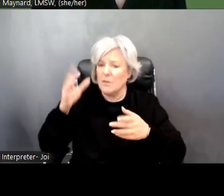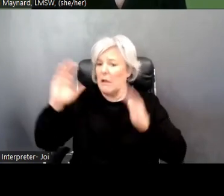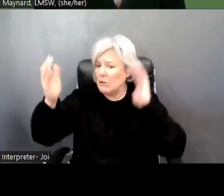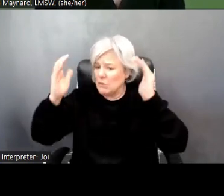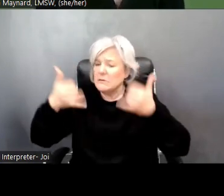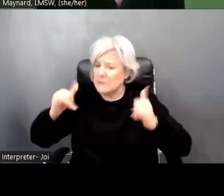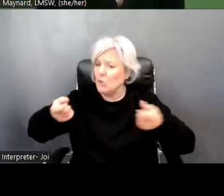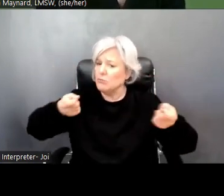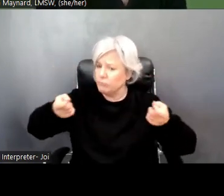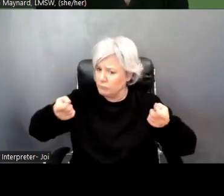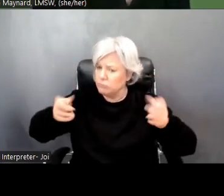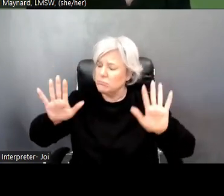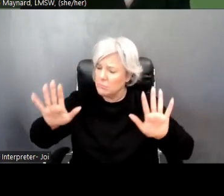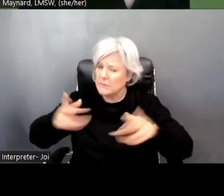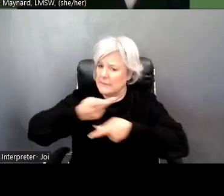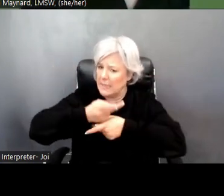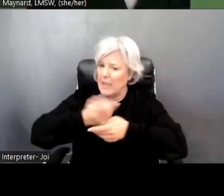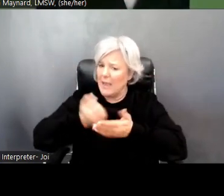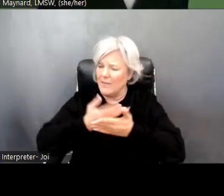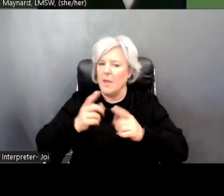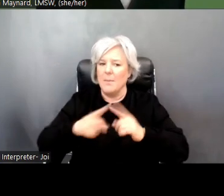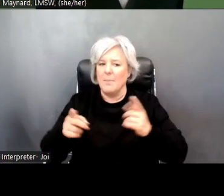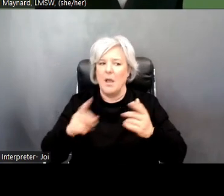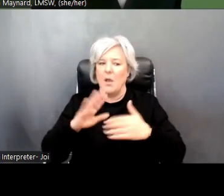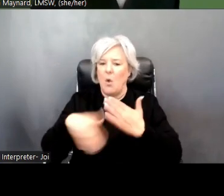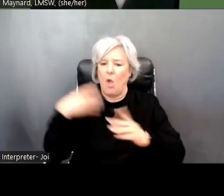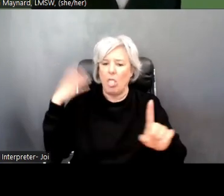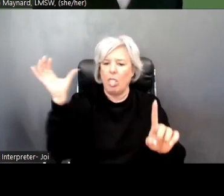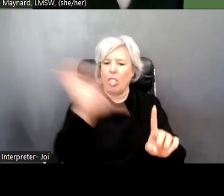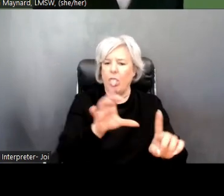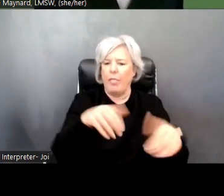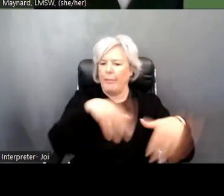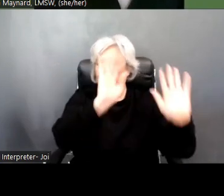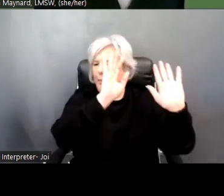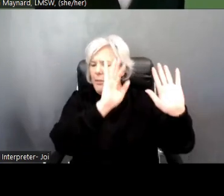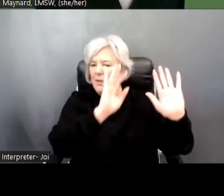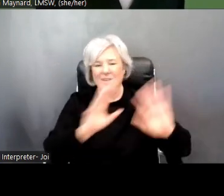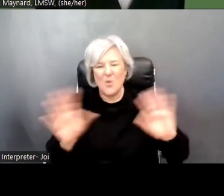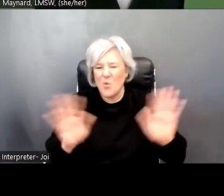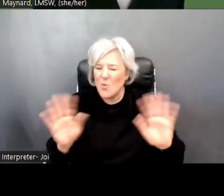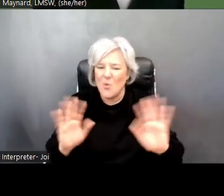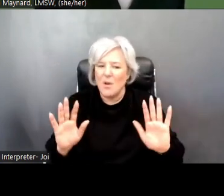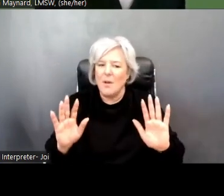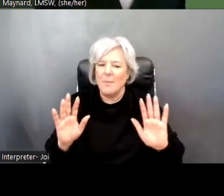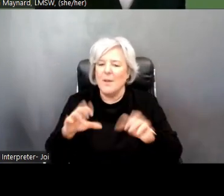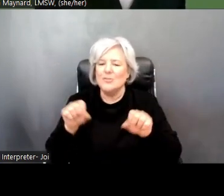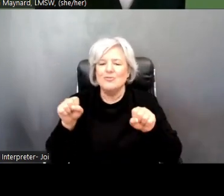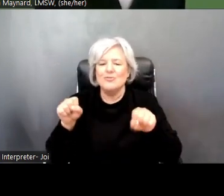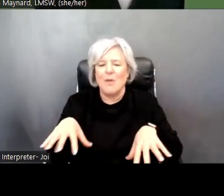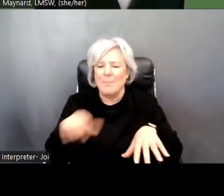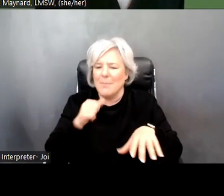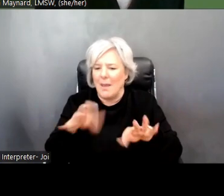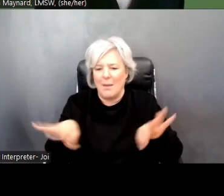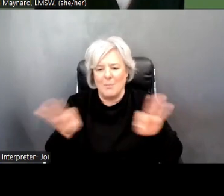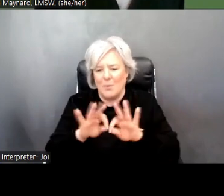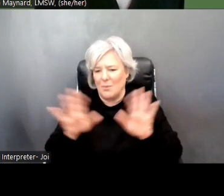now. So we're not abdicating all responsibility. We're not giving up all control, but letting go and not digging in